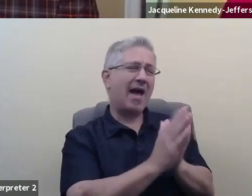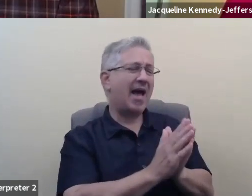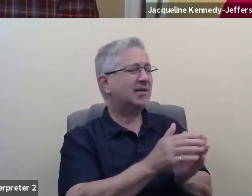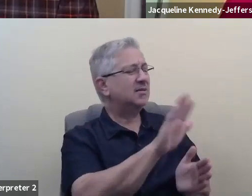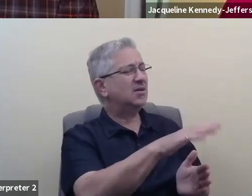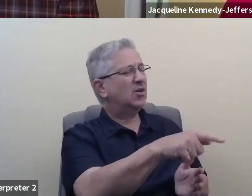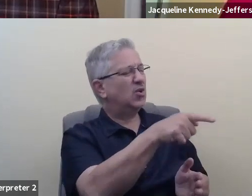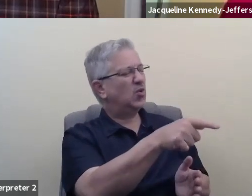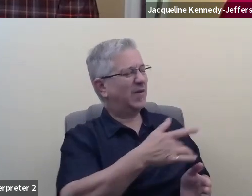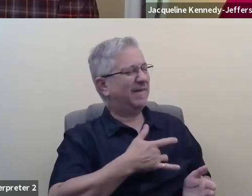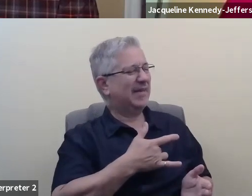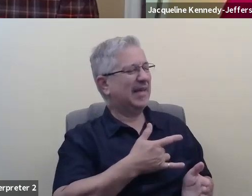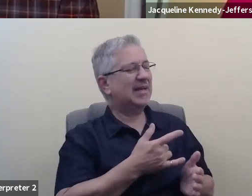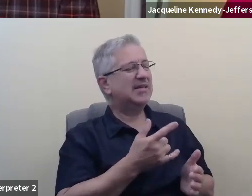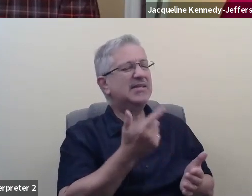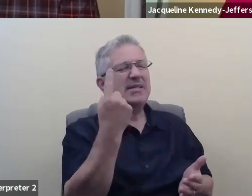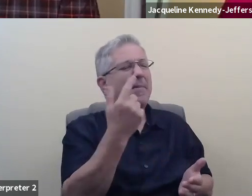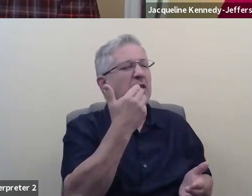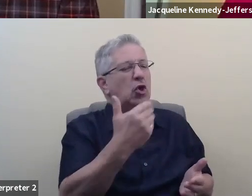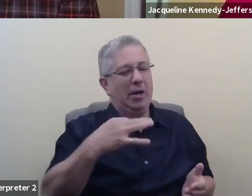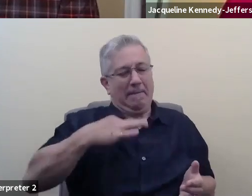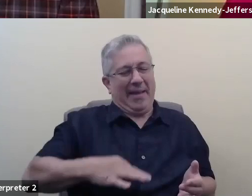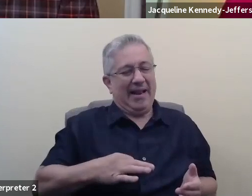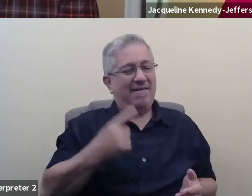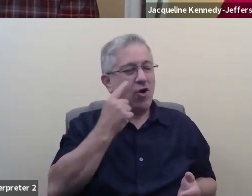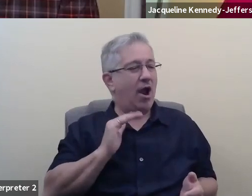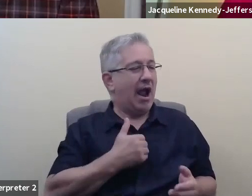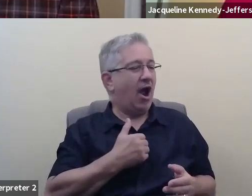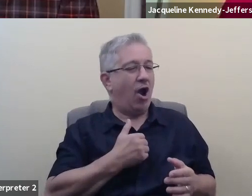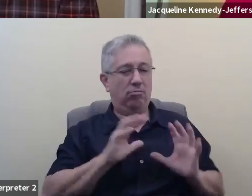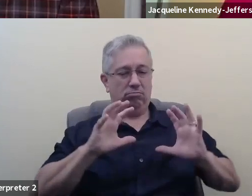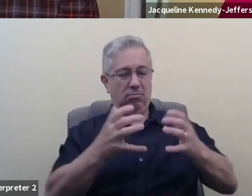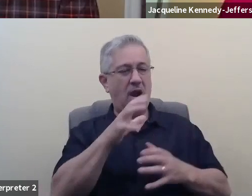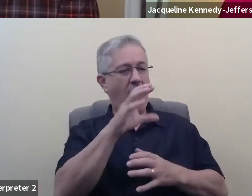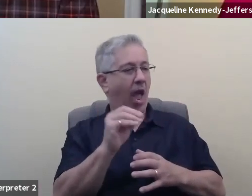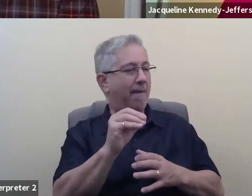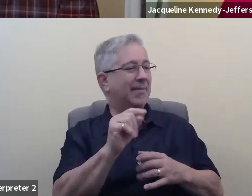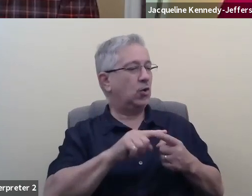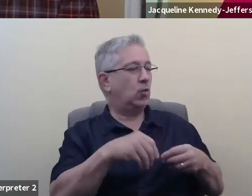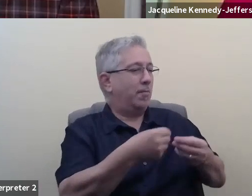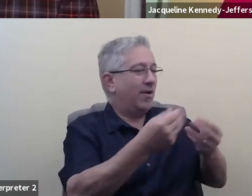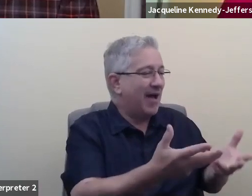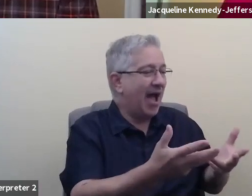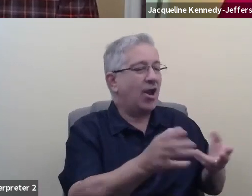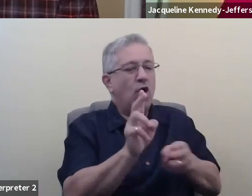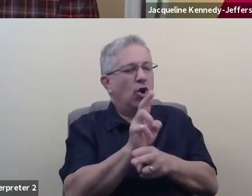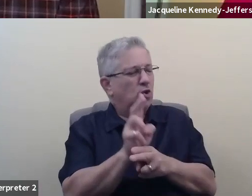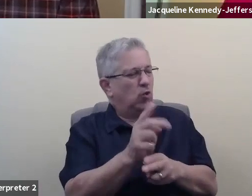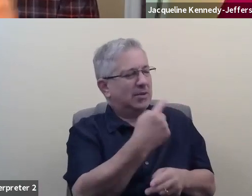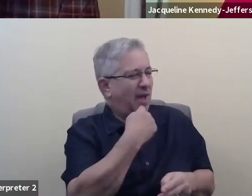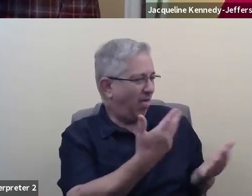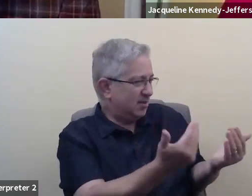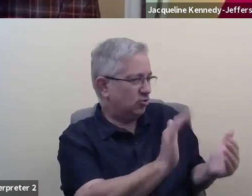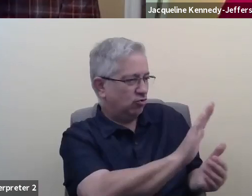that we need to consider as an organization? And so through those conversations, through those focus groups, we've had the ability to improve some of our